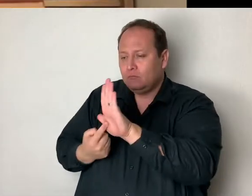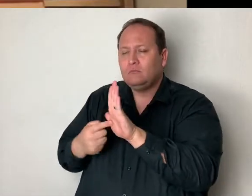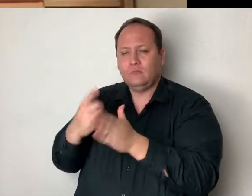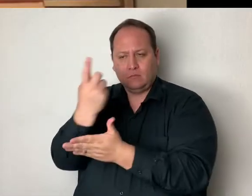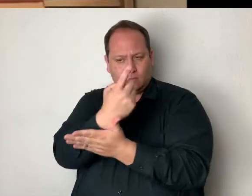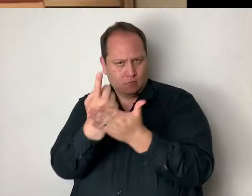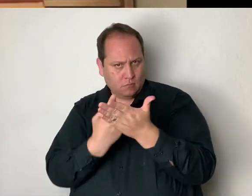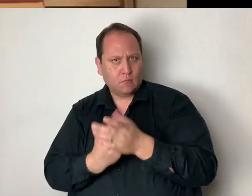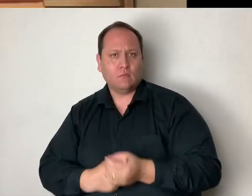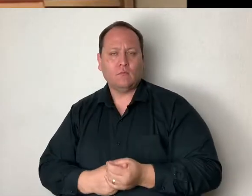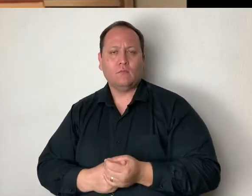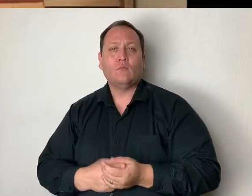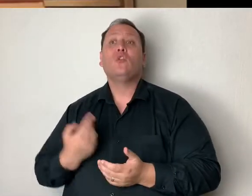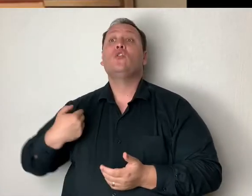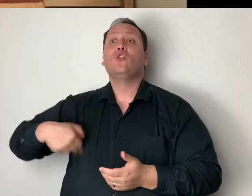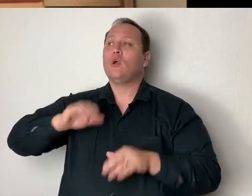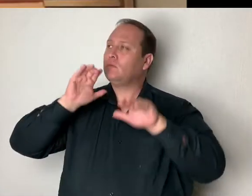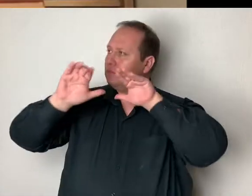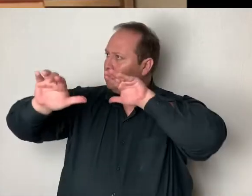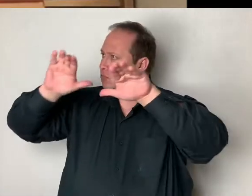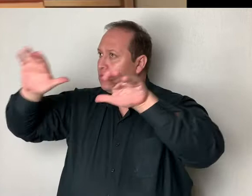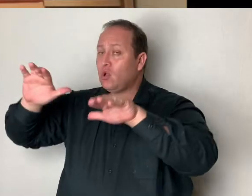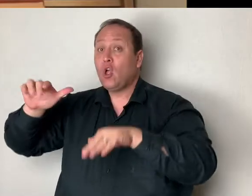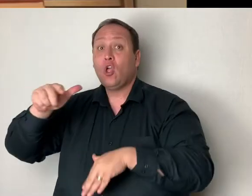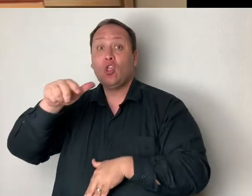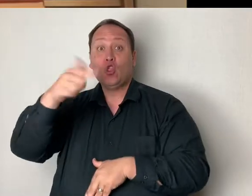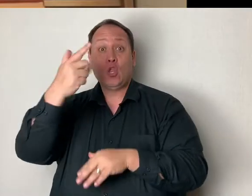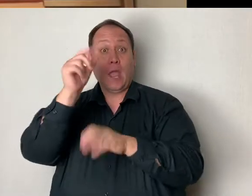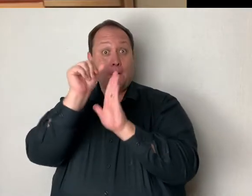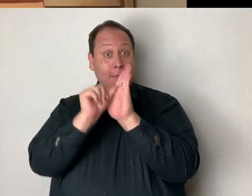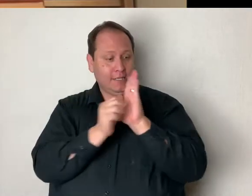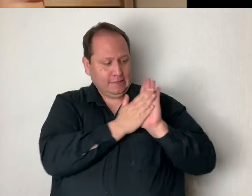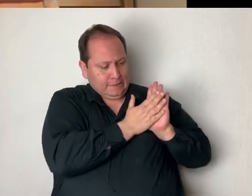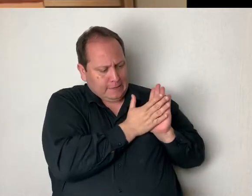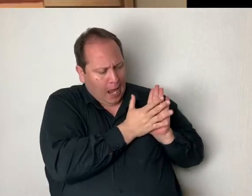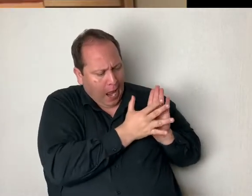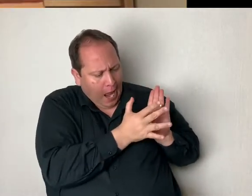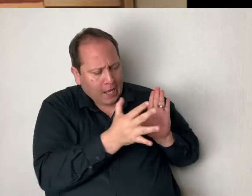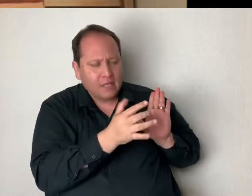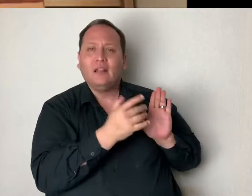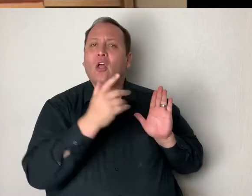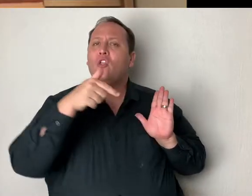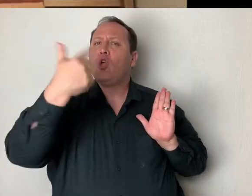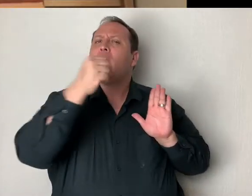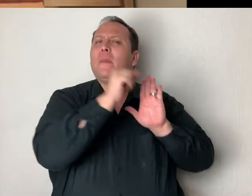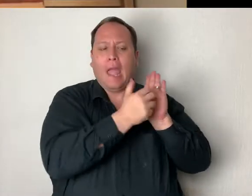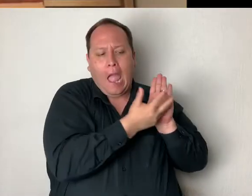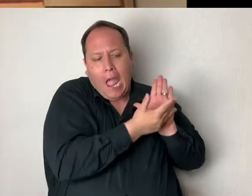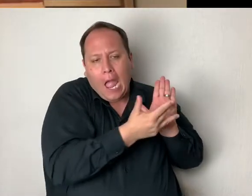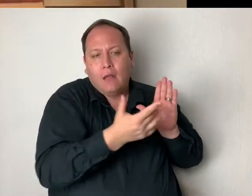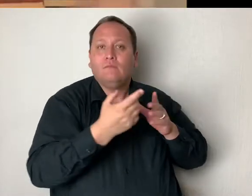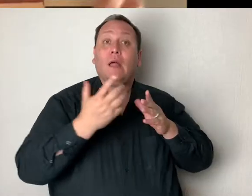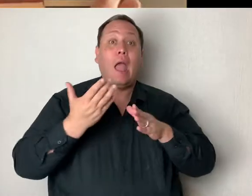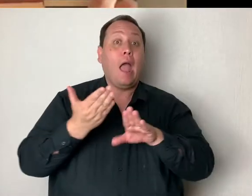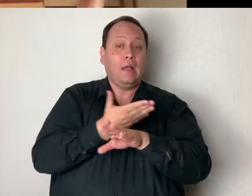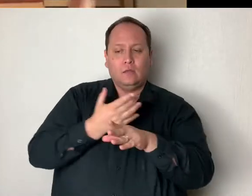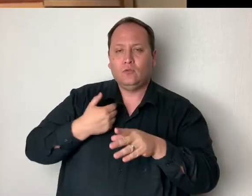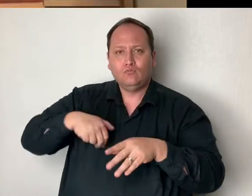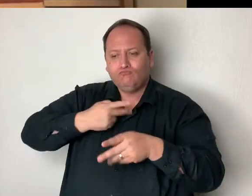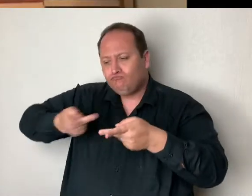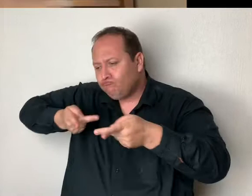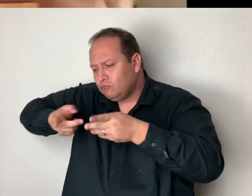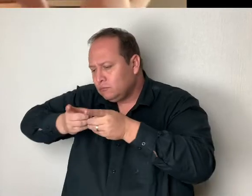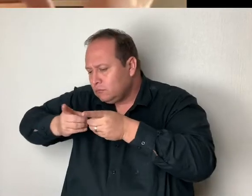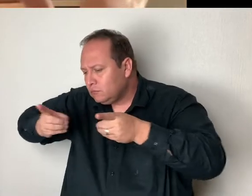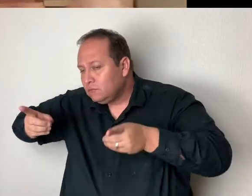es una campaña de 12 meses. A través de esos 12 meses vamos a estar desarrollando un plan conceptual,